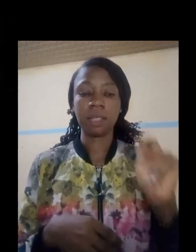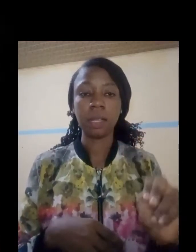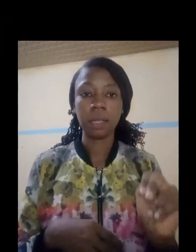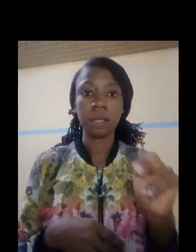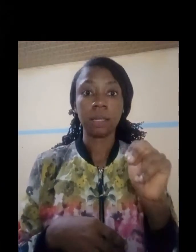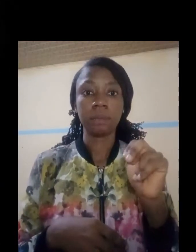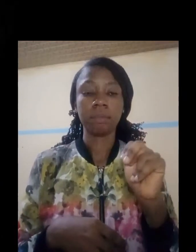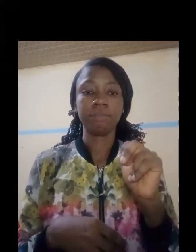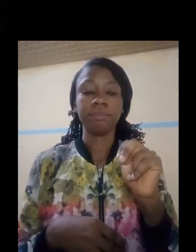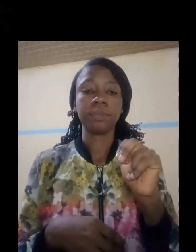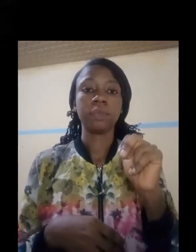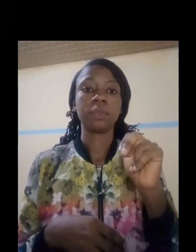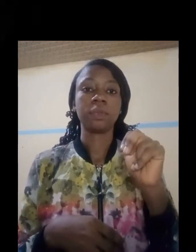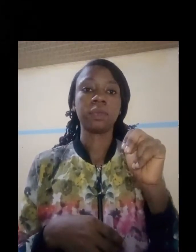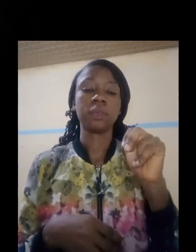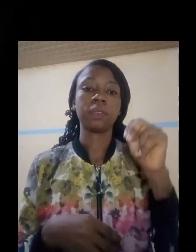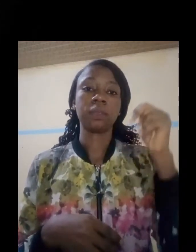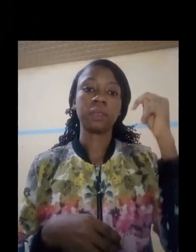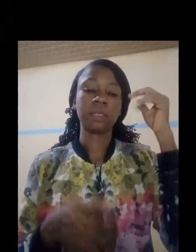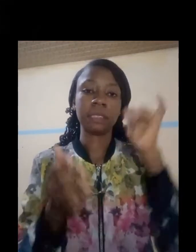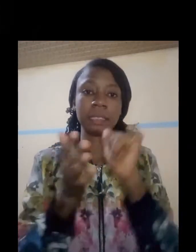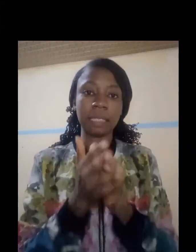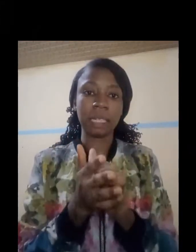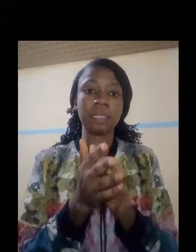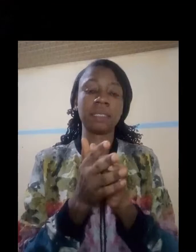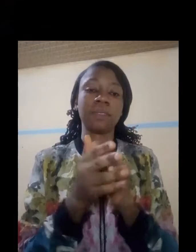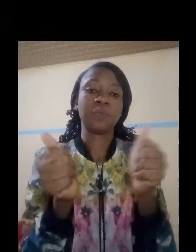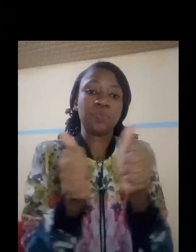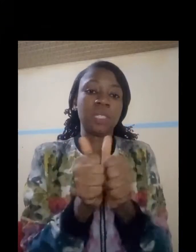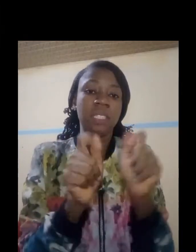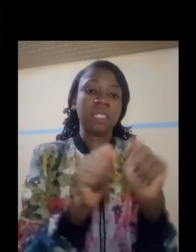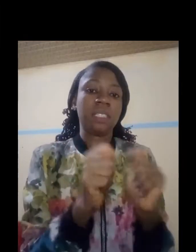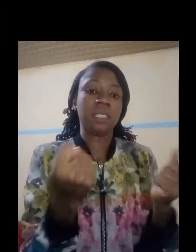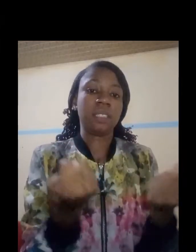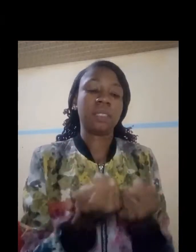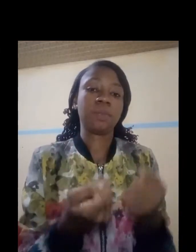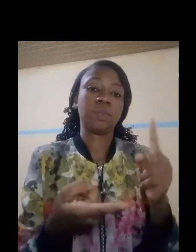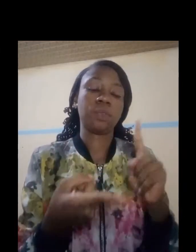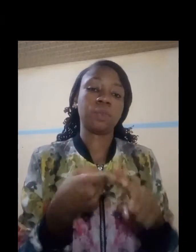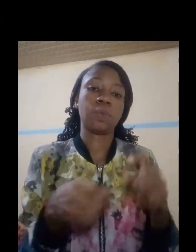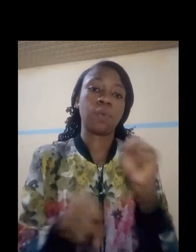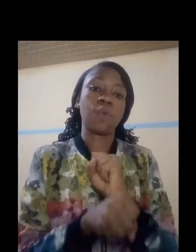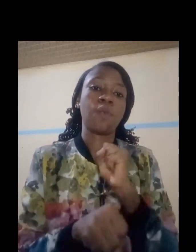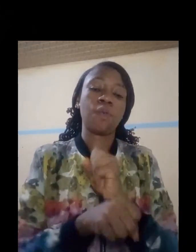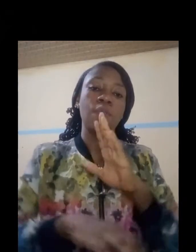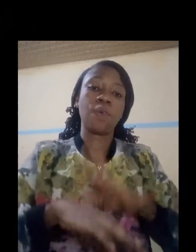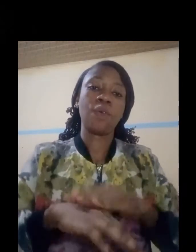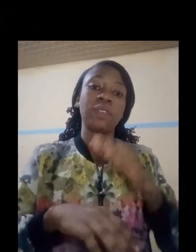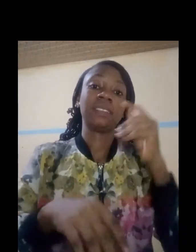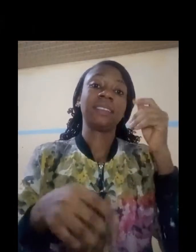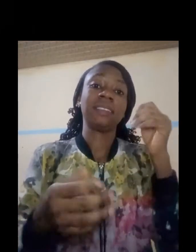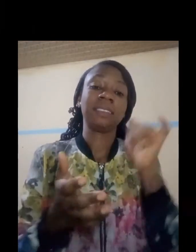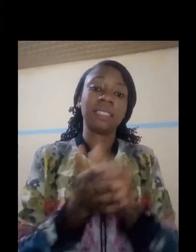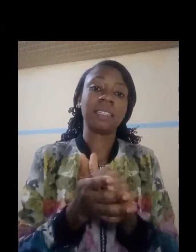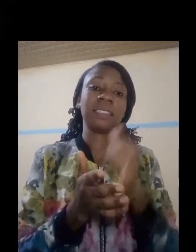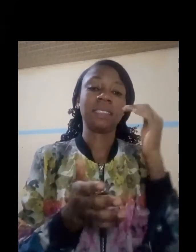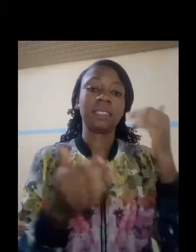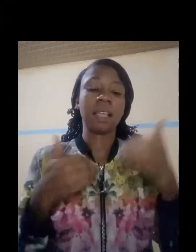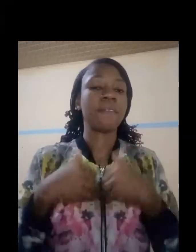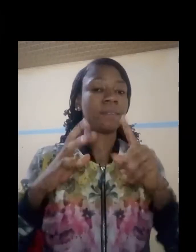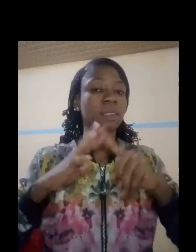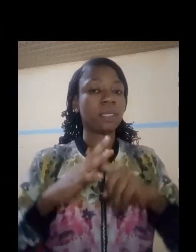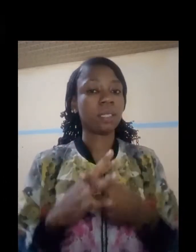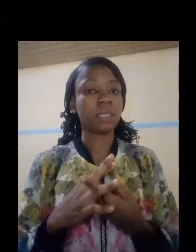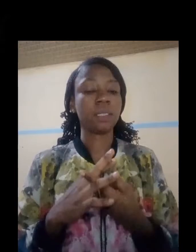the team set aside to work on this affiliation and this course has started its work.